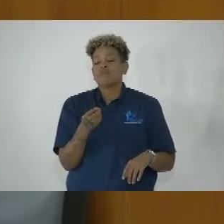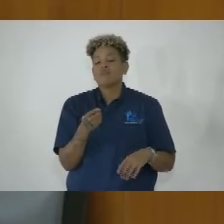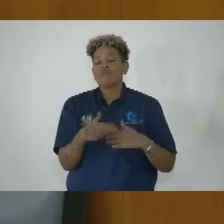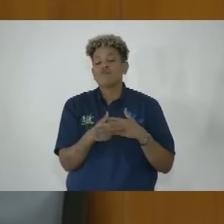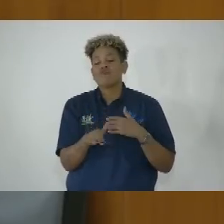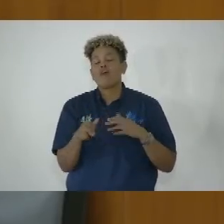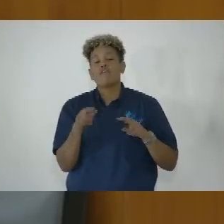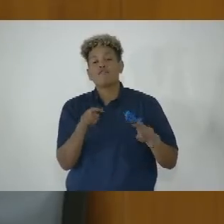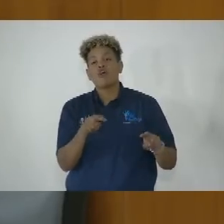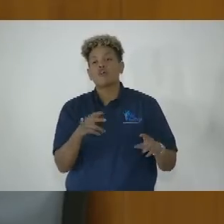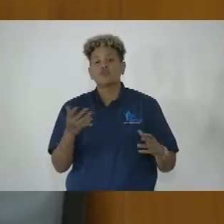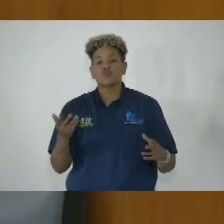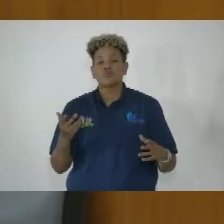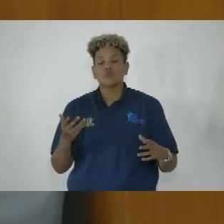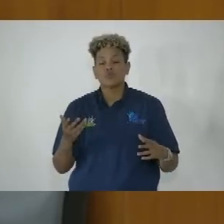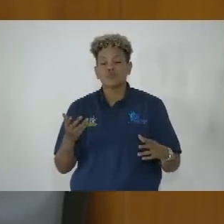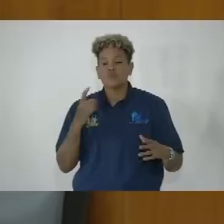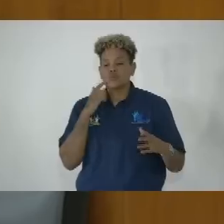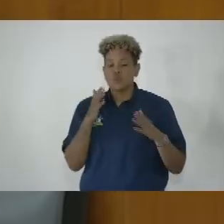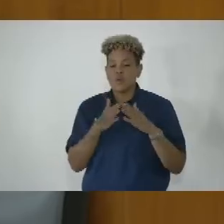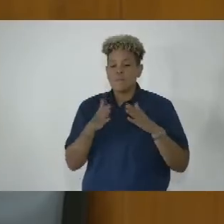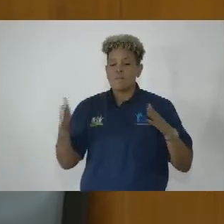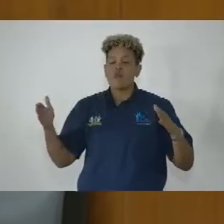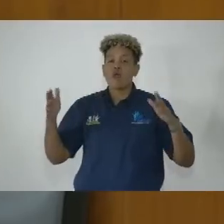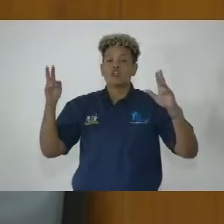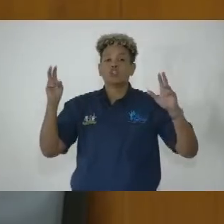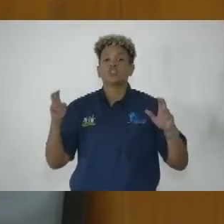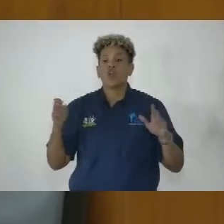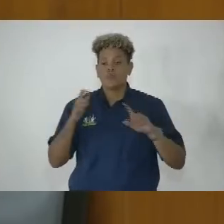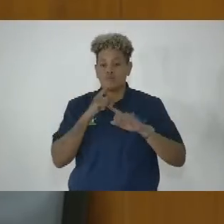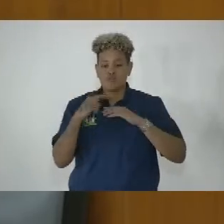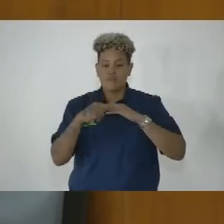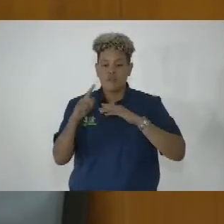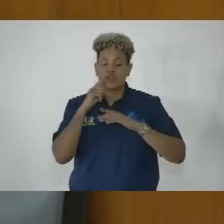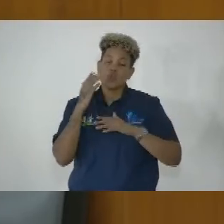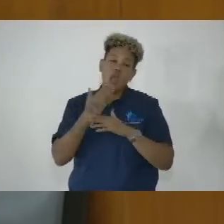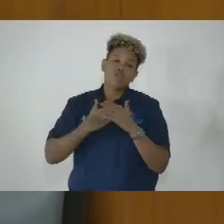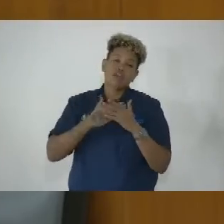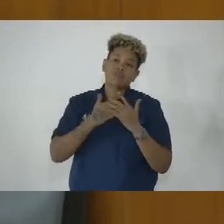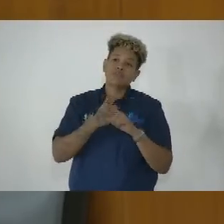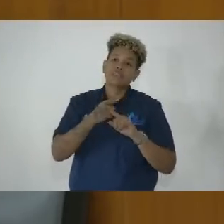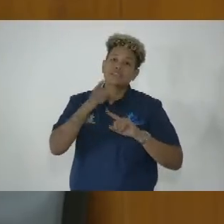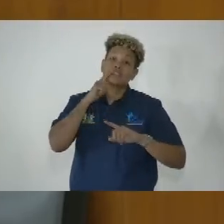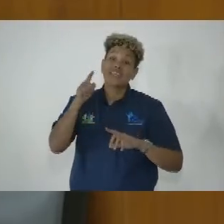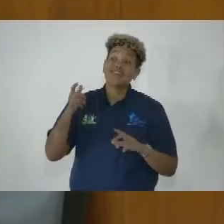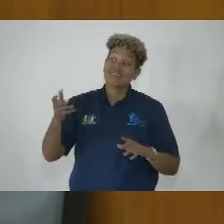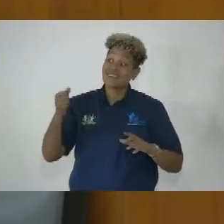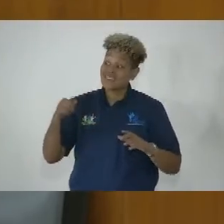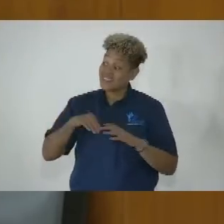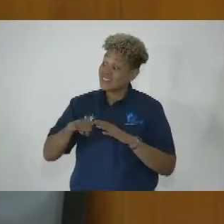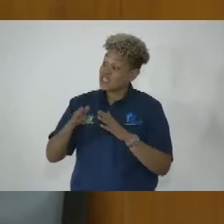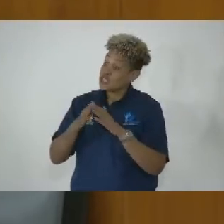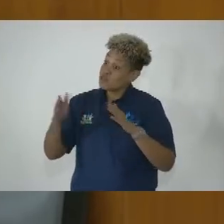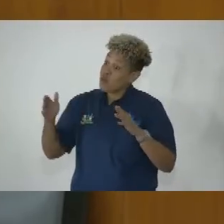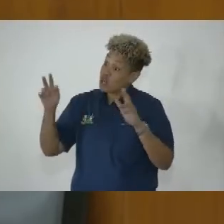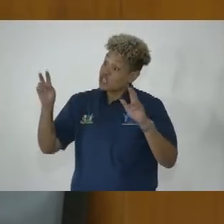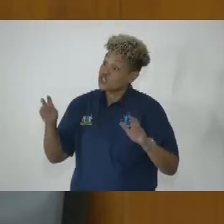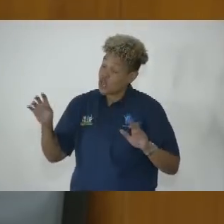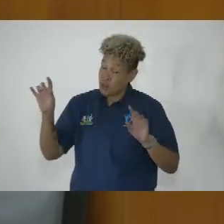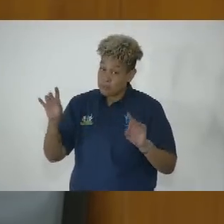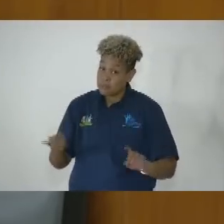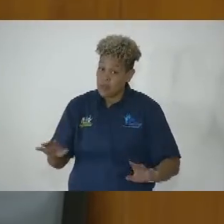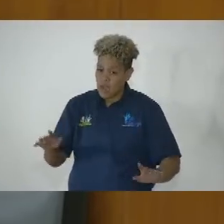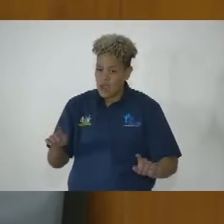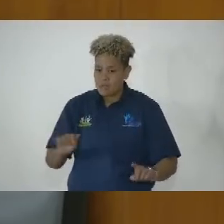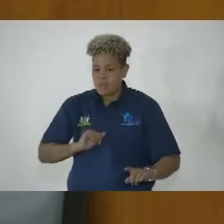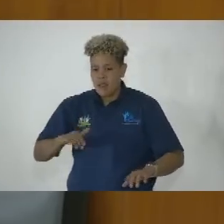referred to the broadest terms, referred to harassing as being taken in its broadest terms. I